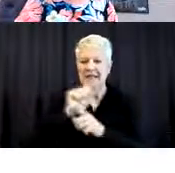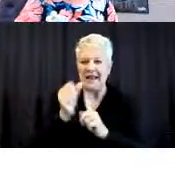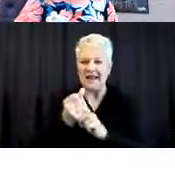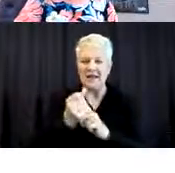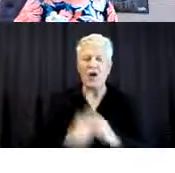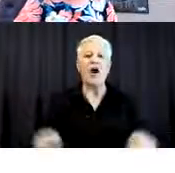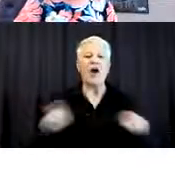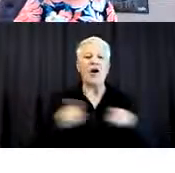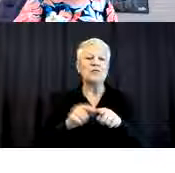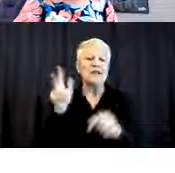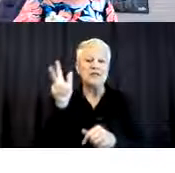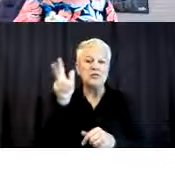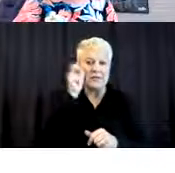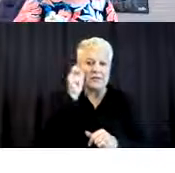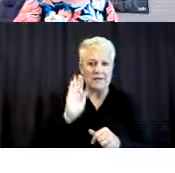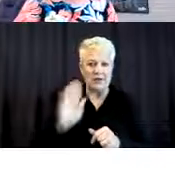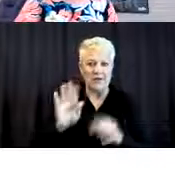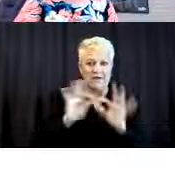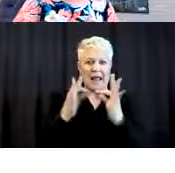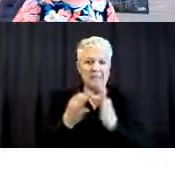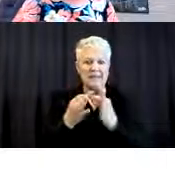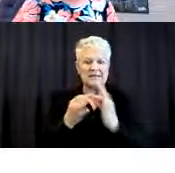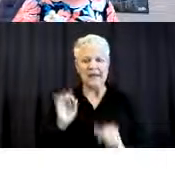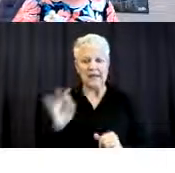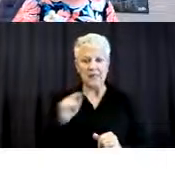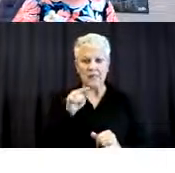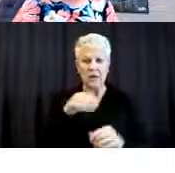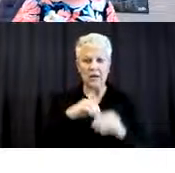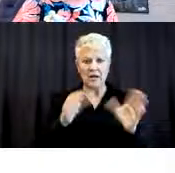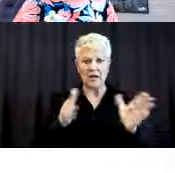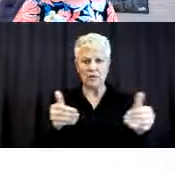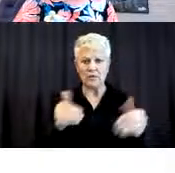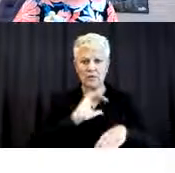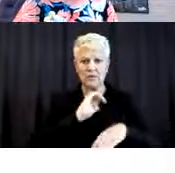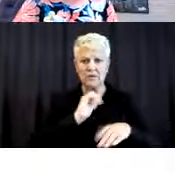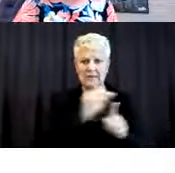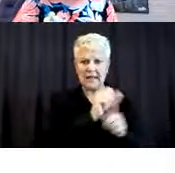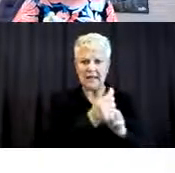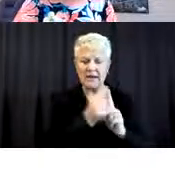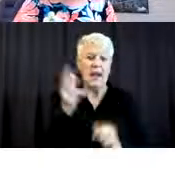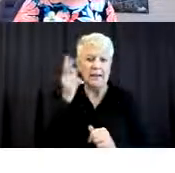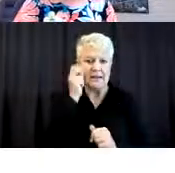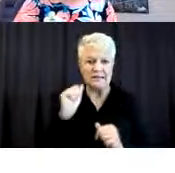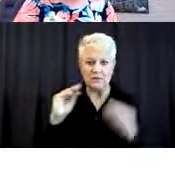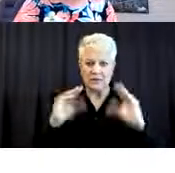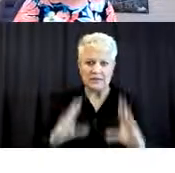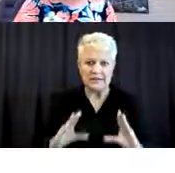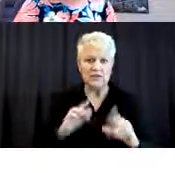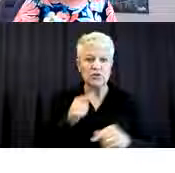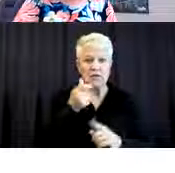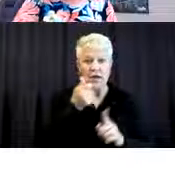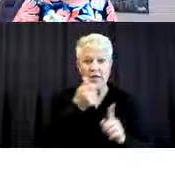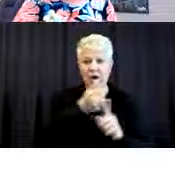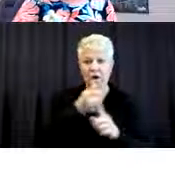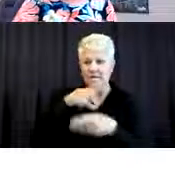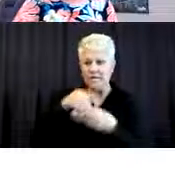also need to listen to families. If you are in a classroom setting, listen to the teachers that are involved with the